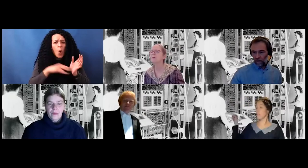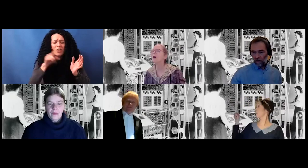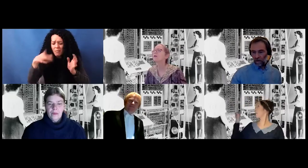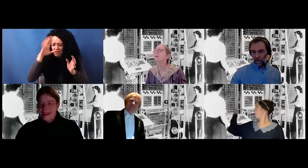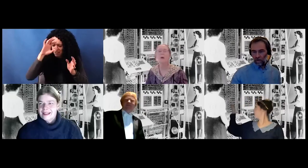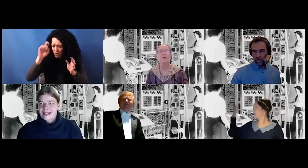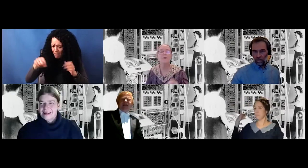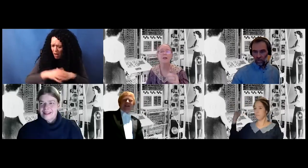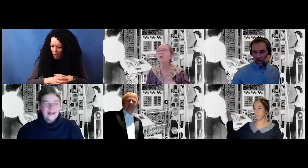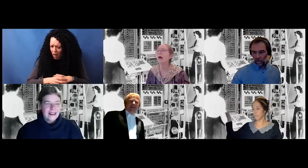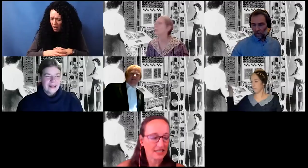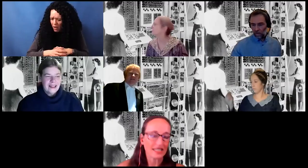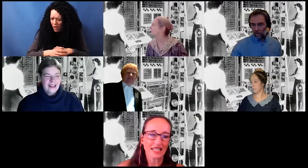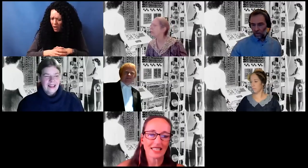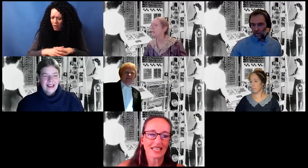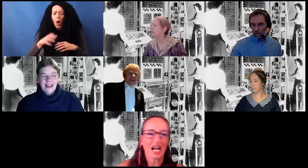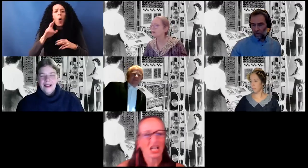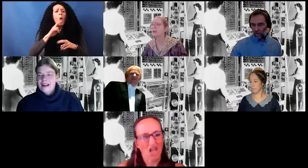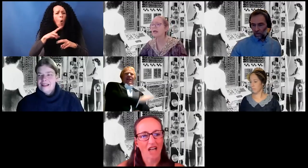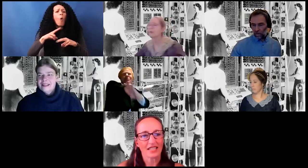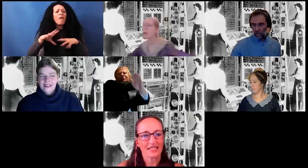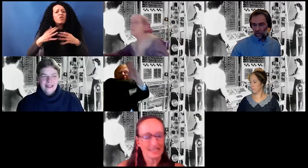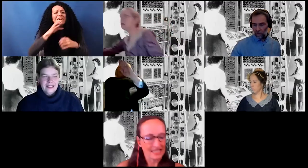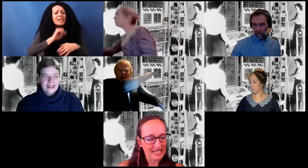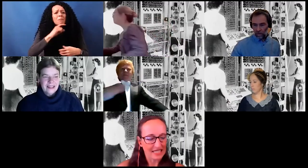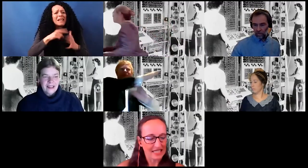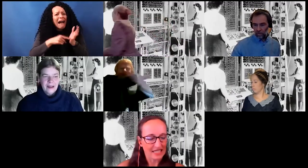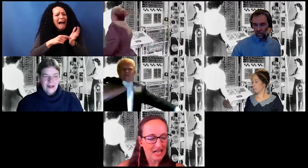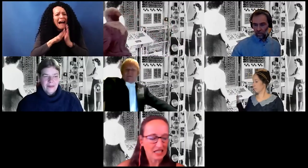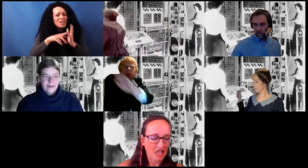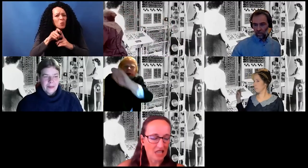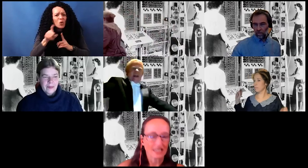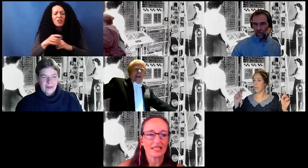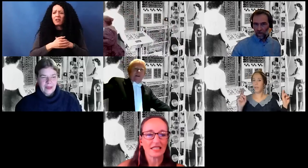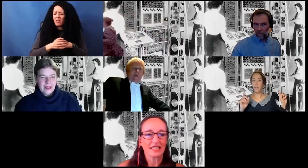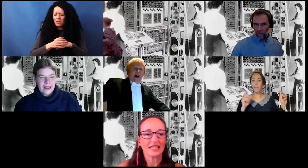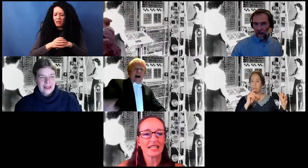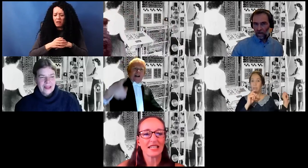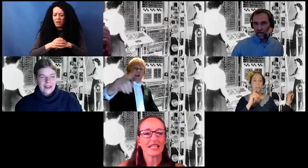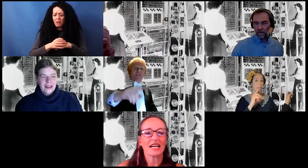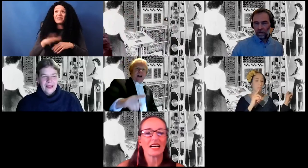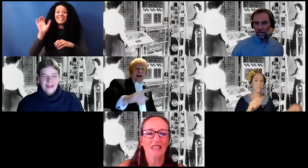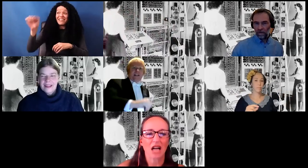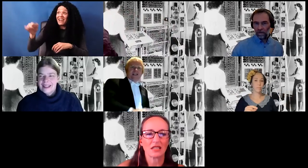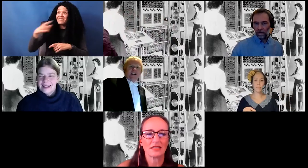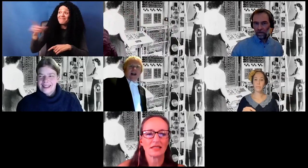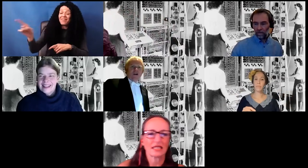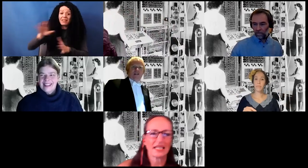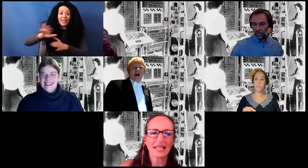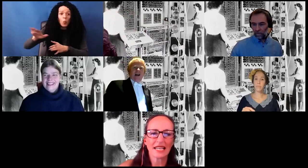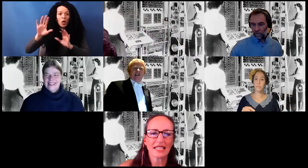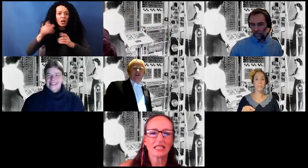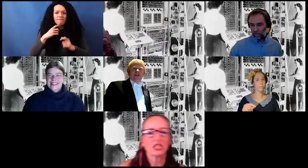Definitely. Freeman Atwood. Yes, yes. They were confined to